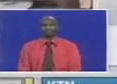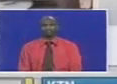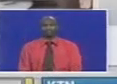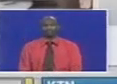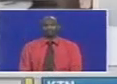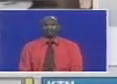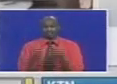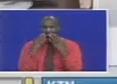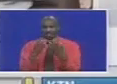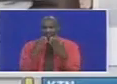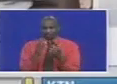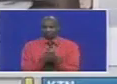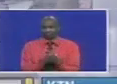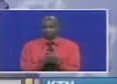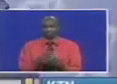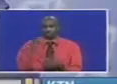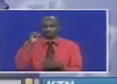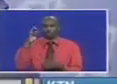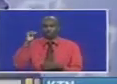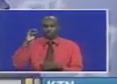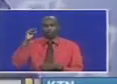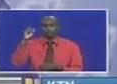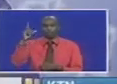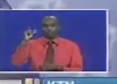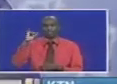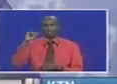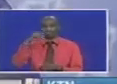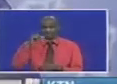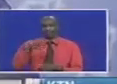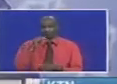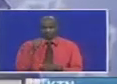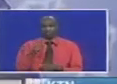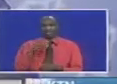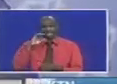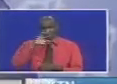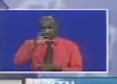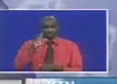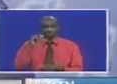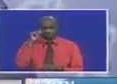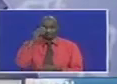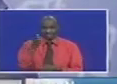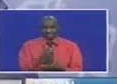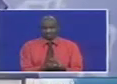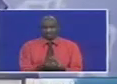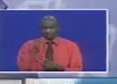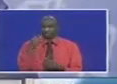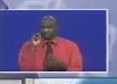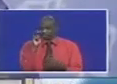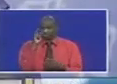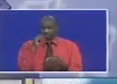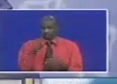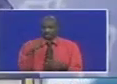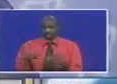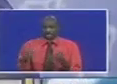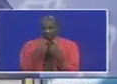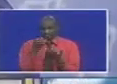Thank you, Fadi. KTN's Ferdinand Omondi, they are coming to us live from the county of Mombasa. Of course, what we saw today from the